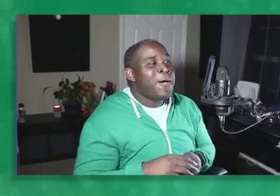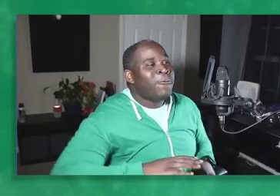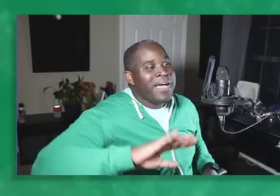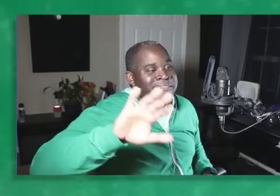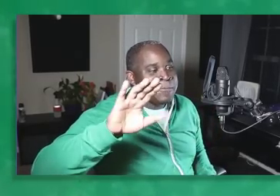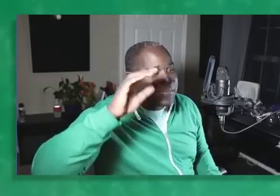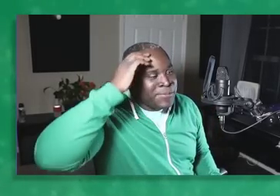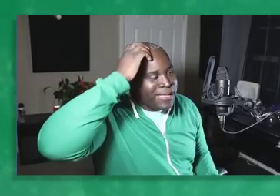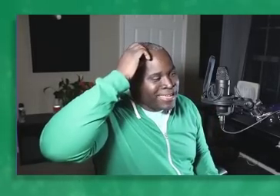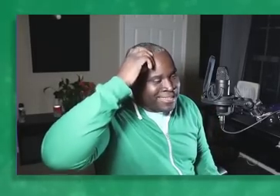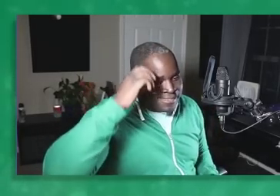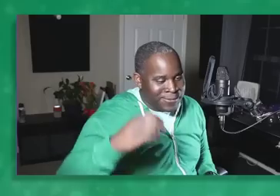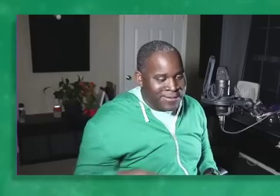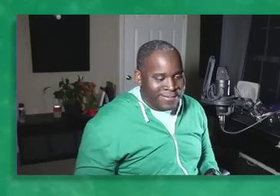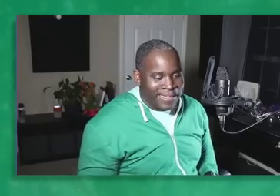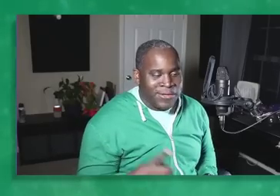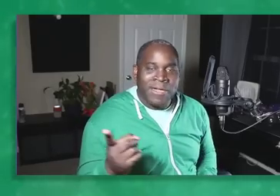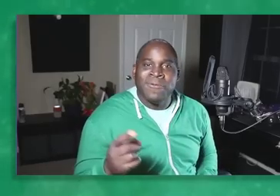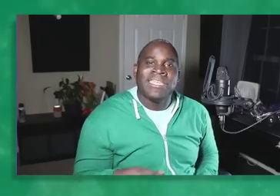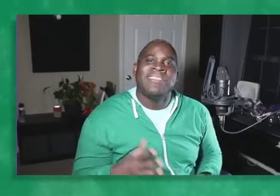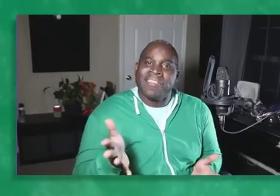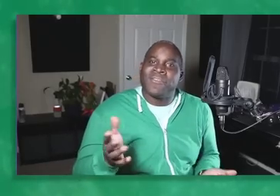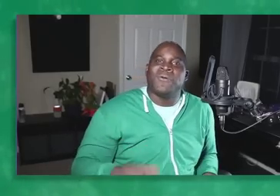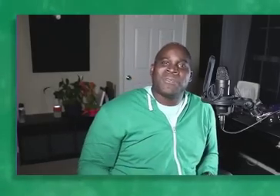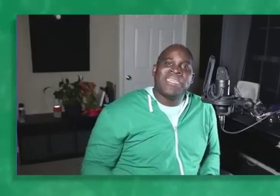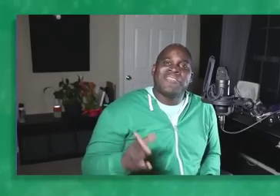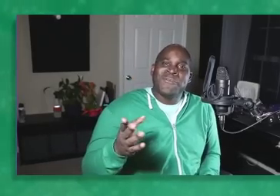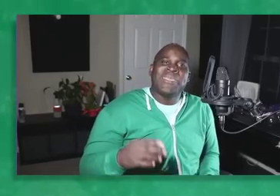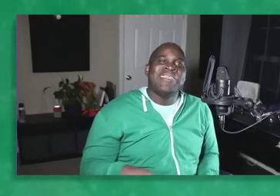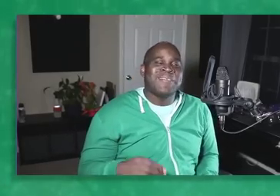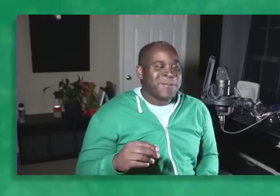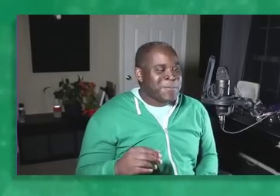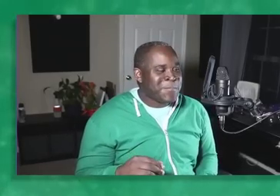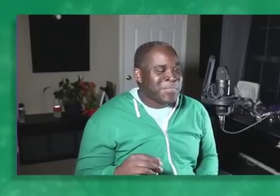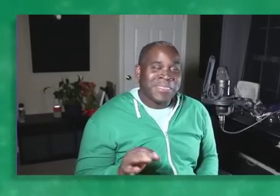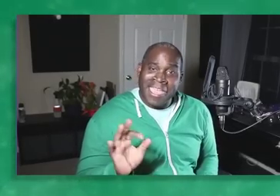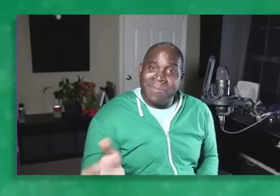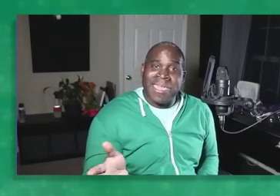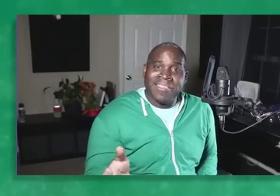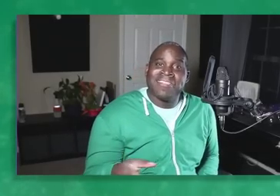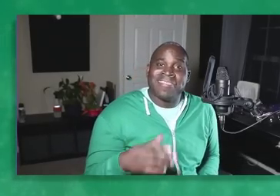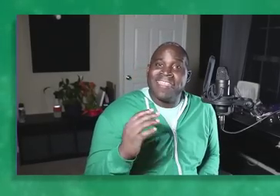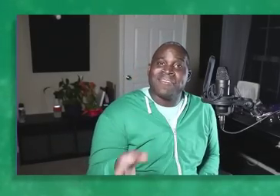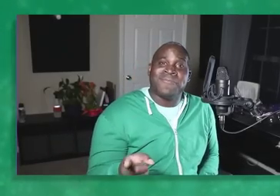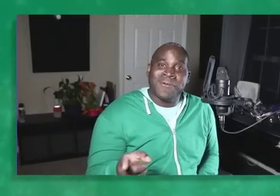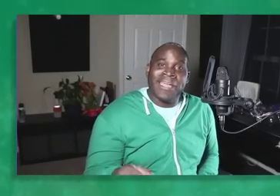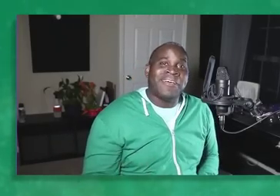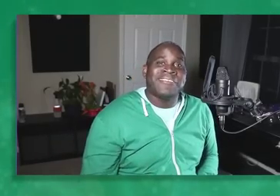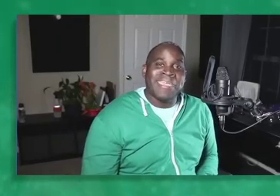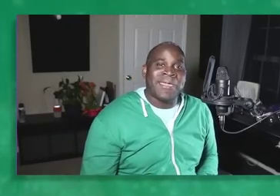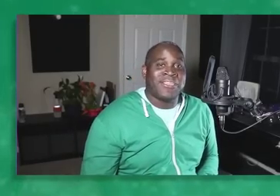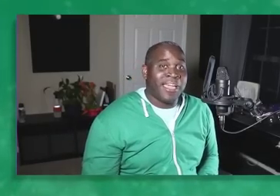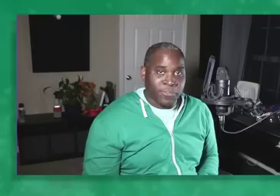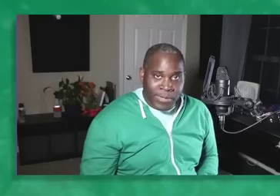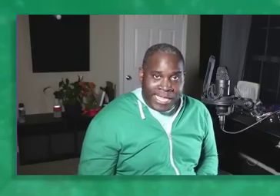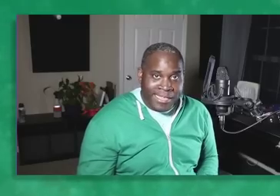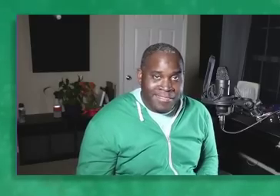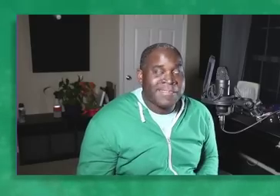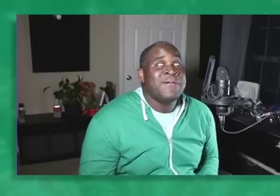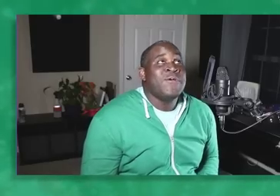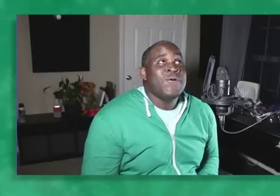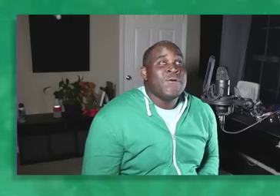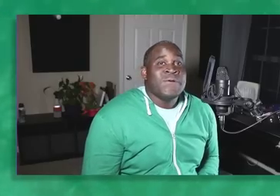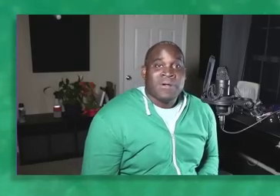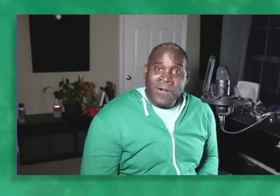gosh. Why is it when people have kids, it's always just like, you have one kid, that's cool. You got two kids? Hey man, that's a full house. Hey man, you got three